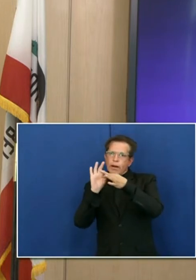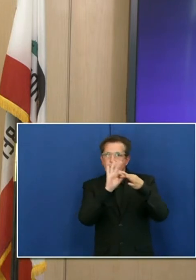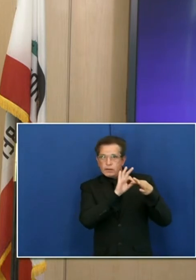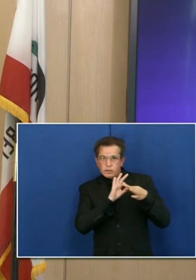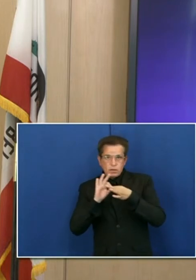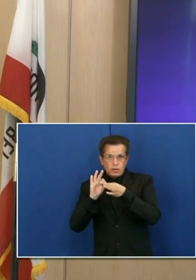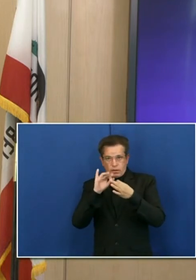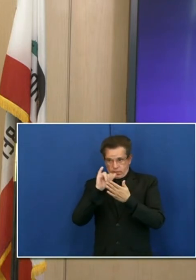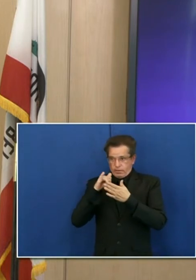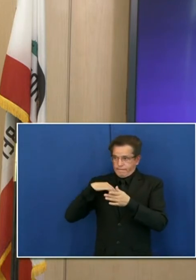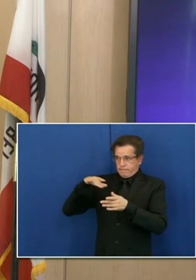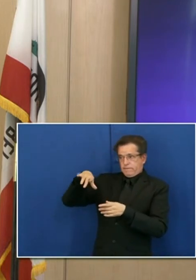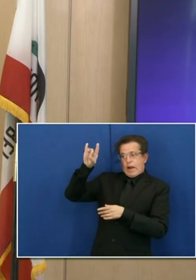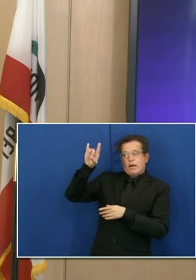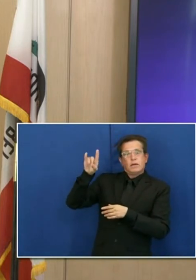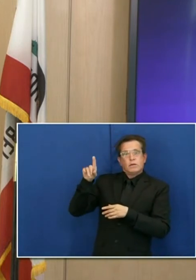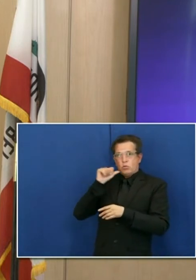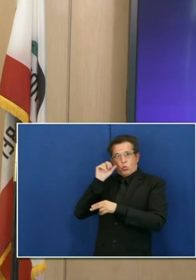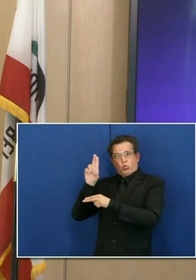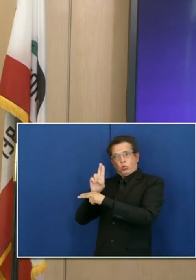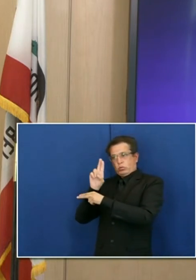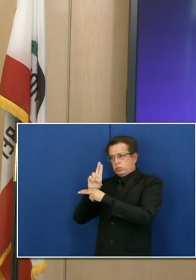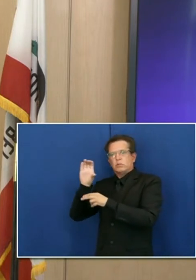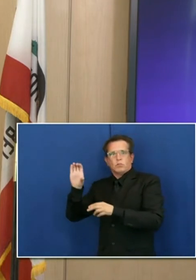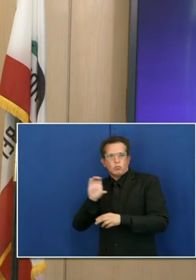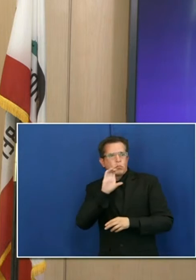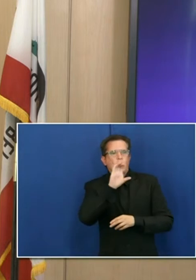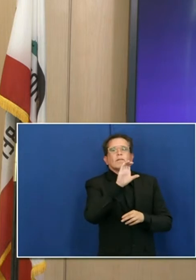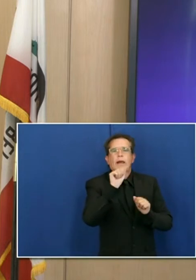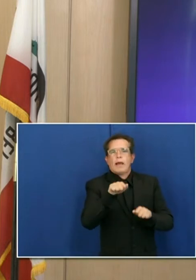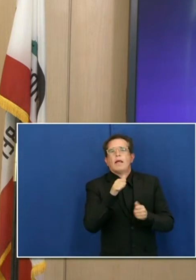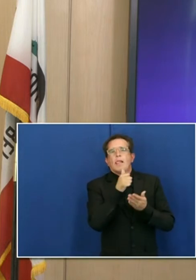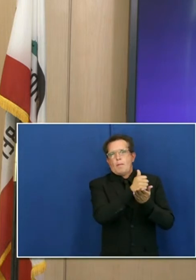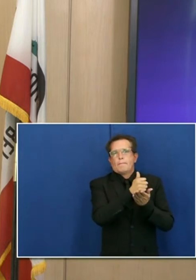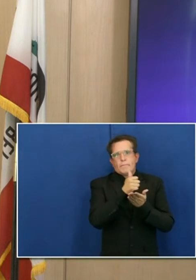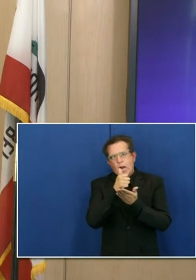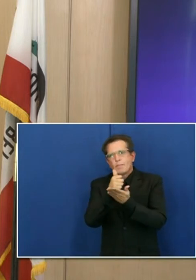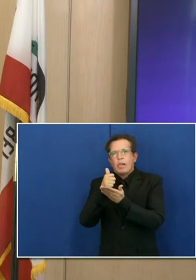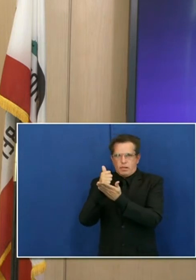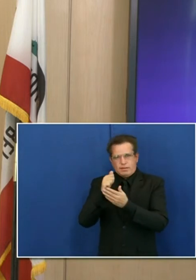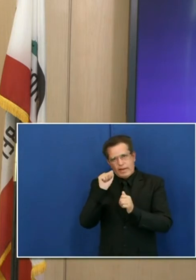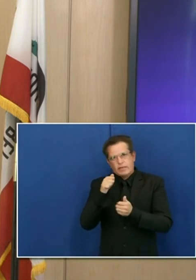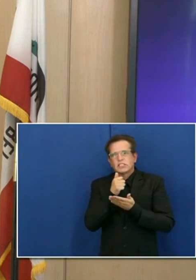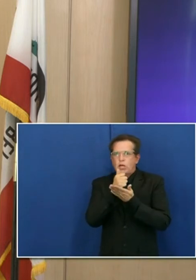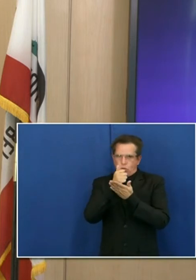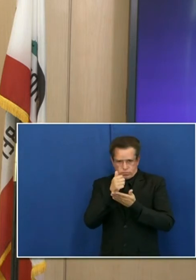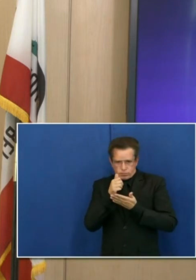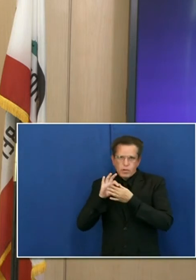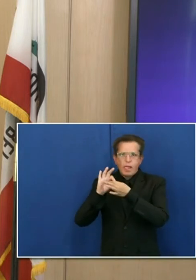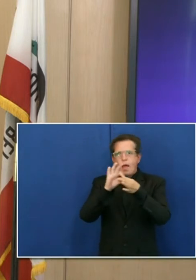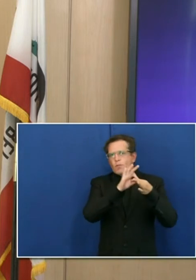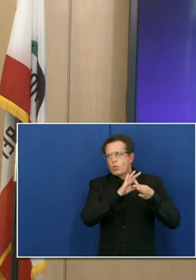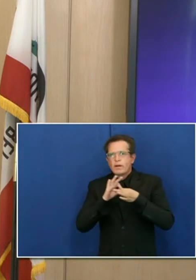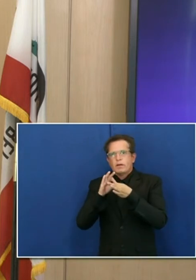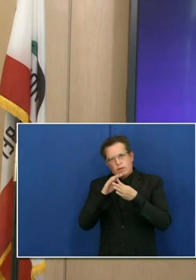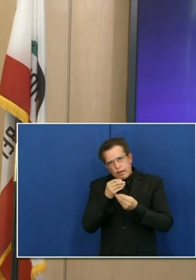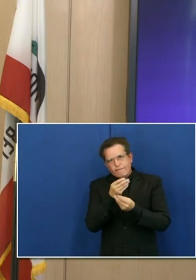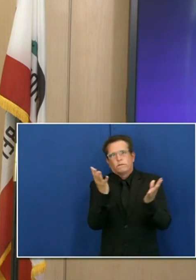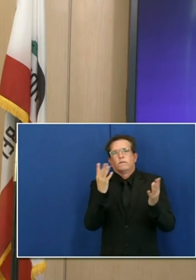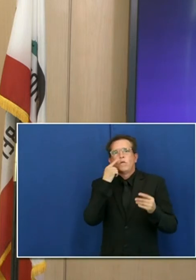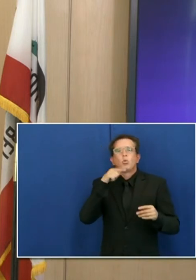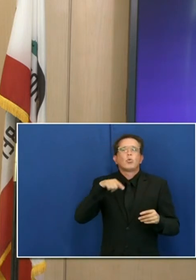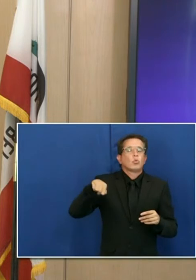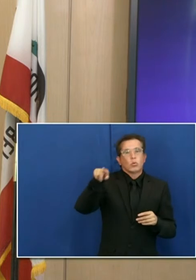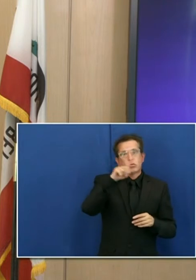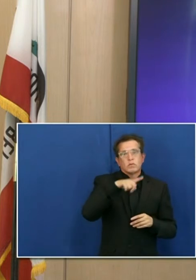if there is excess, if there are unused ones, if there are ones that are nearing expiration, that we can share them across systems and be collaborative to make sure that we